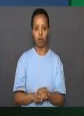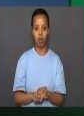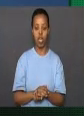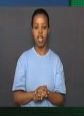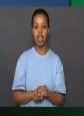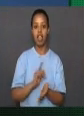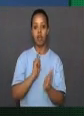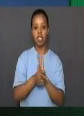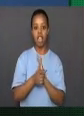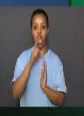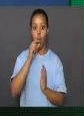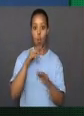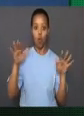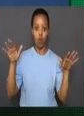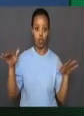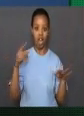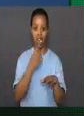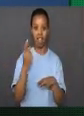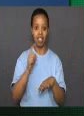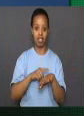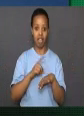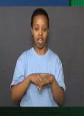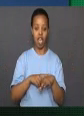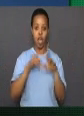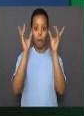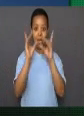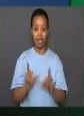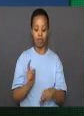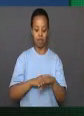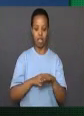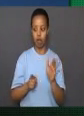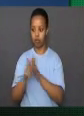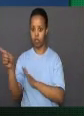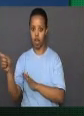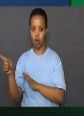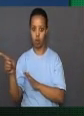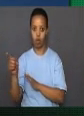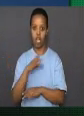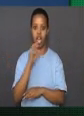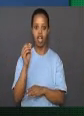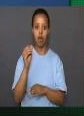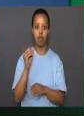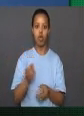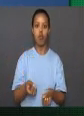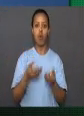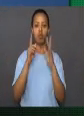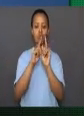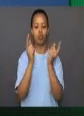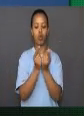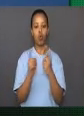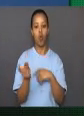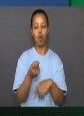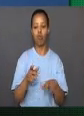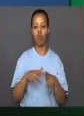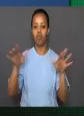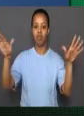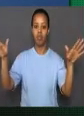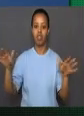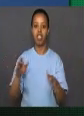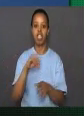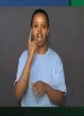Birds often migrate during the winter months. They travel in large groups and